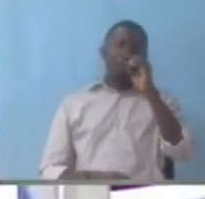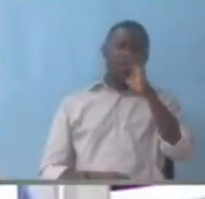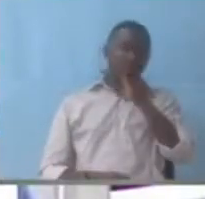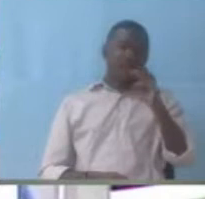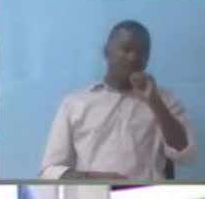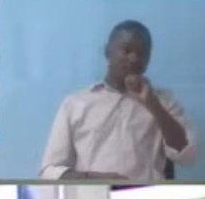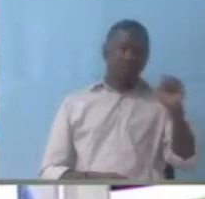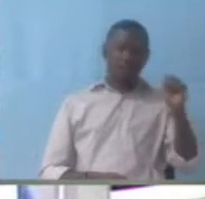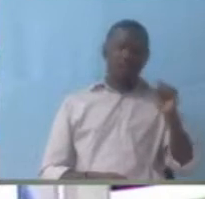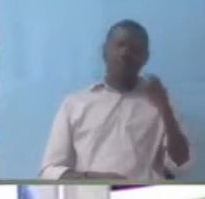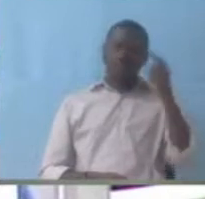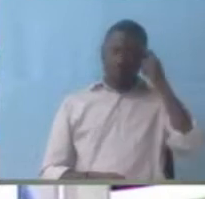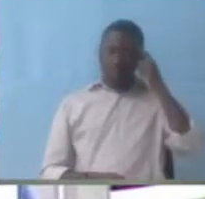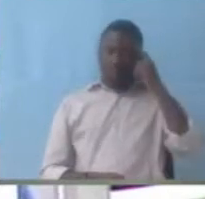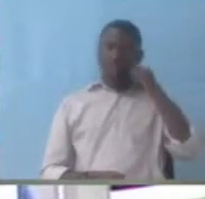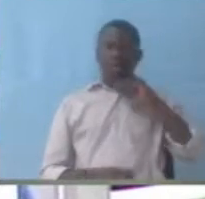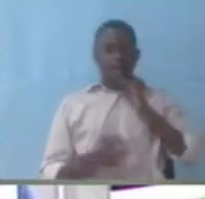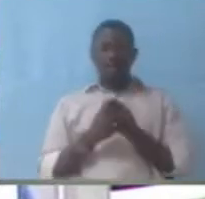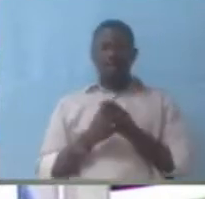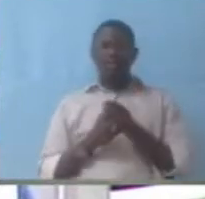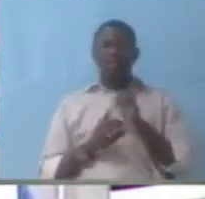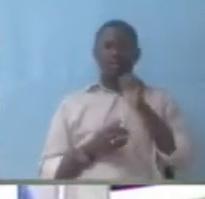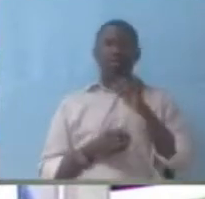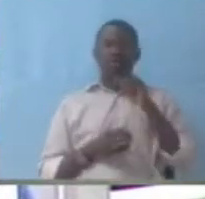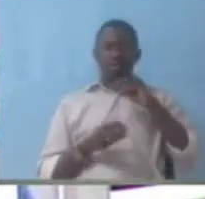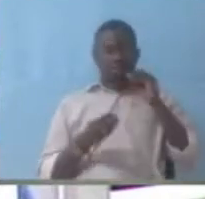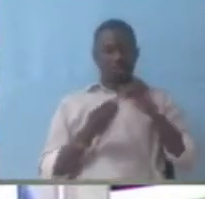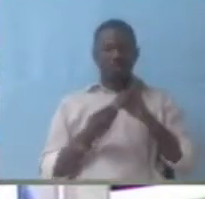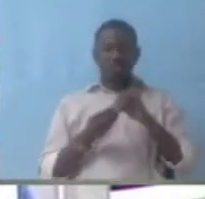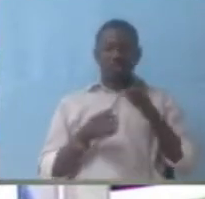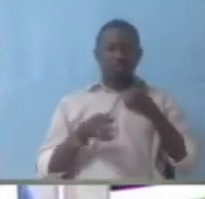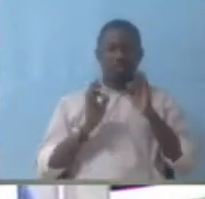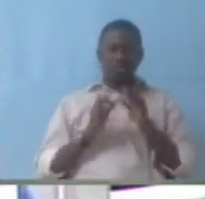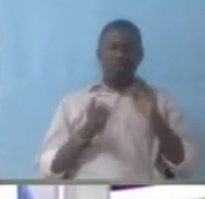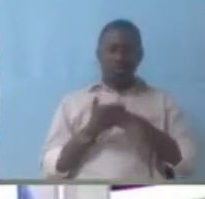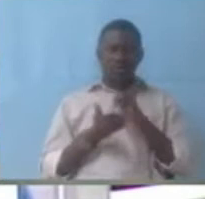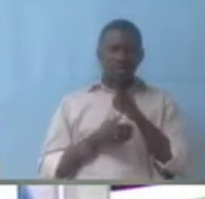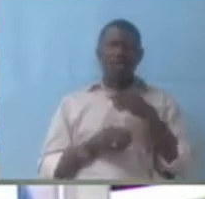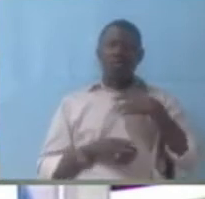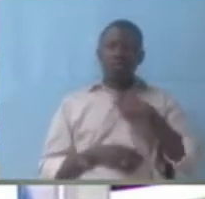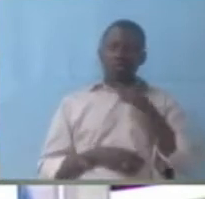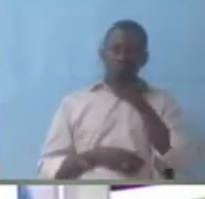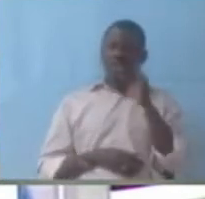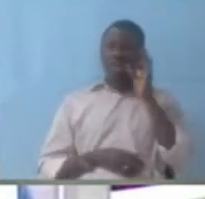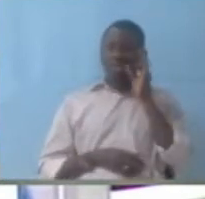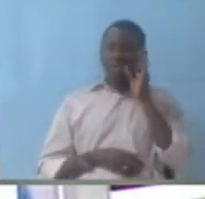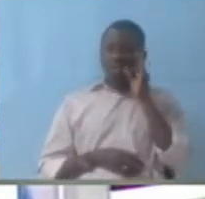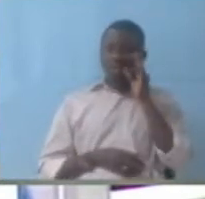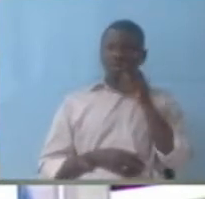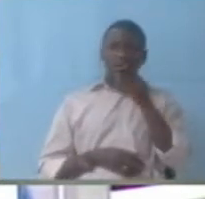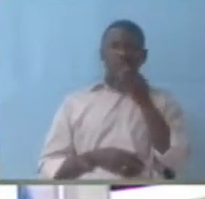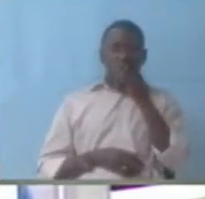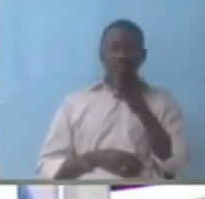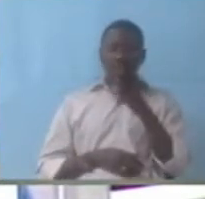Really on that. Yeah. But I wanted you to answer whether or not without you said without